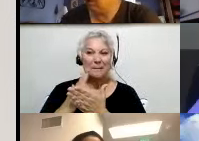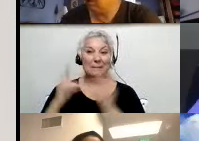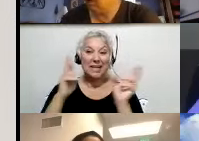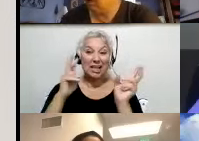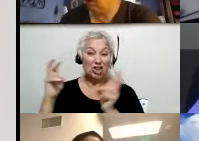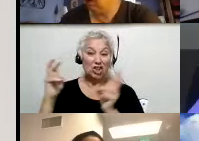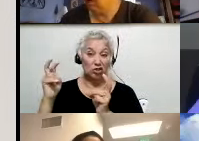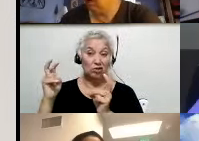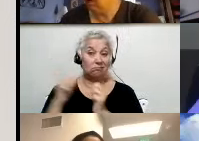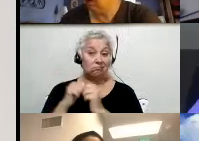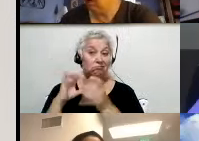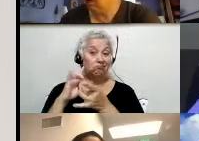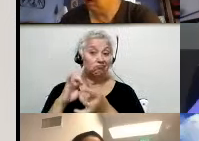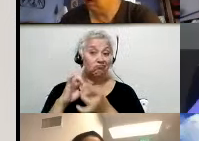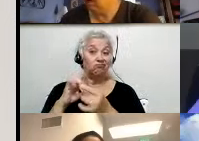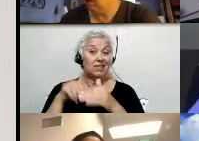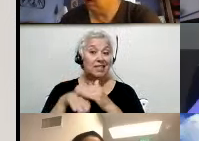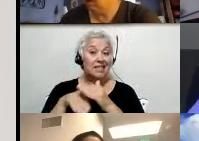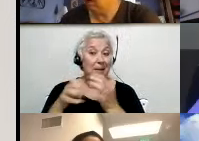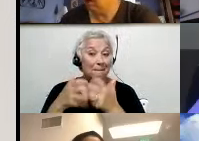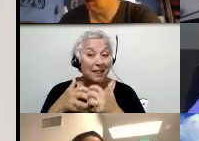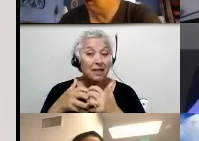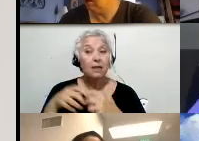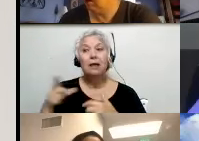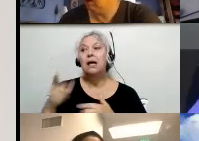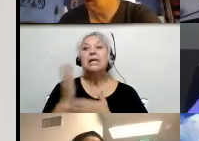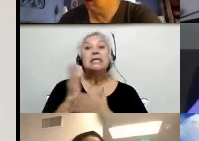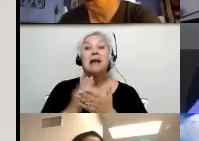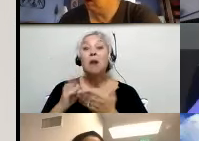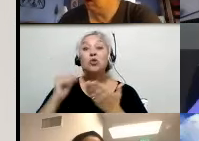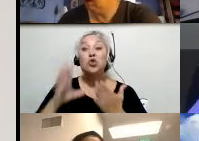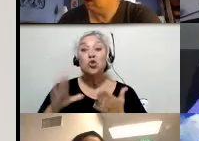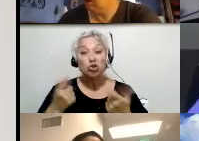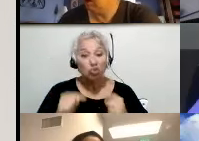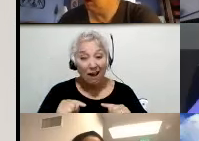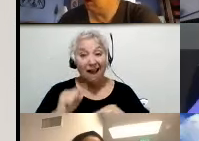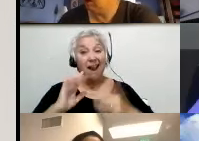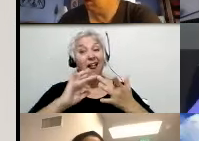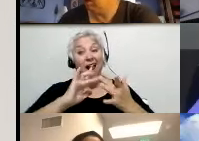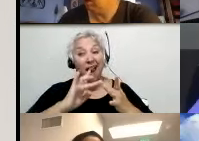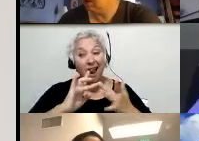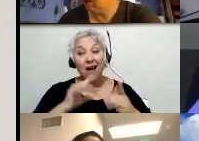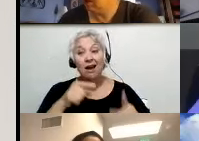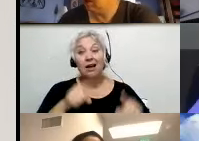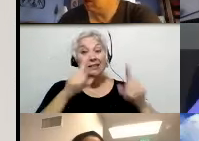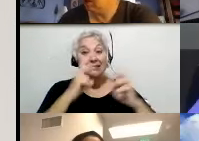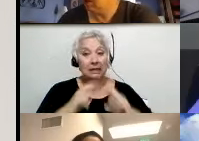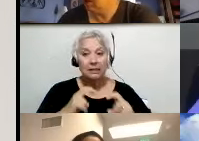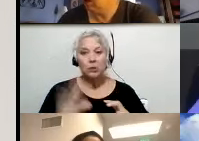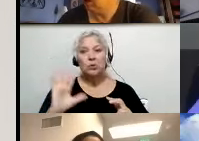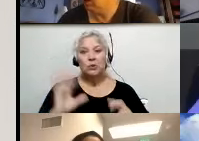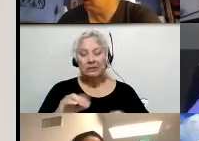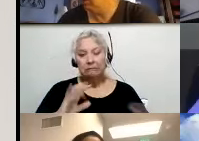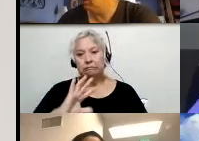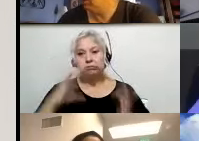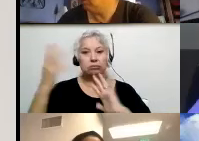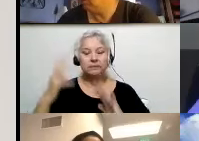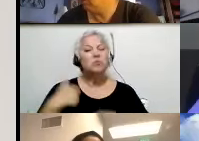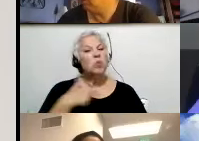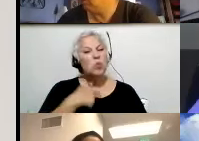with accessibility for some of our students when they're trying to take those online assessments. So we